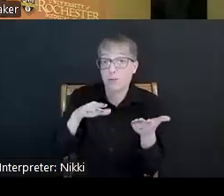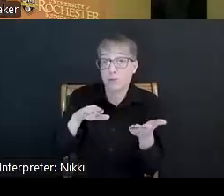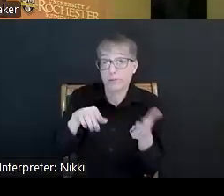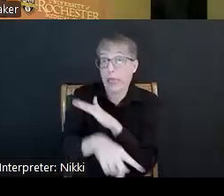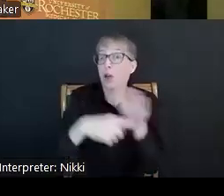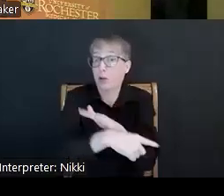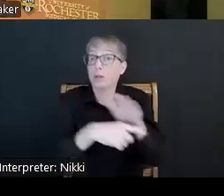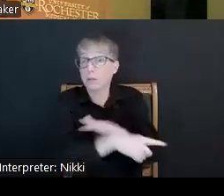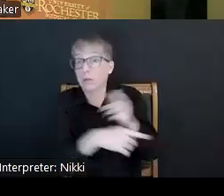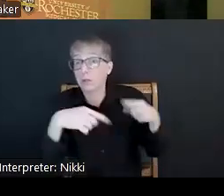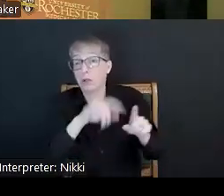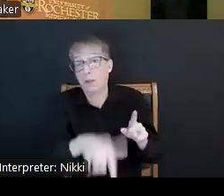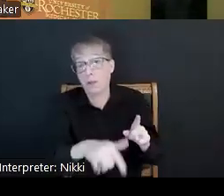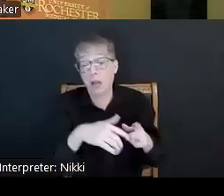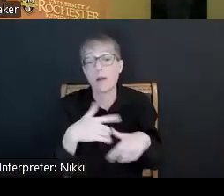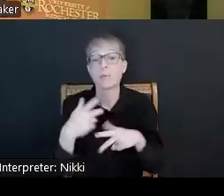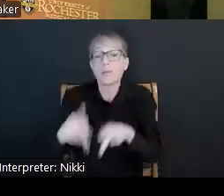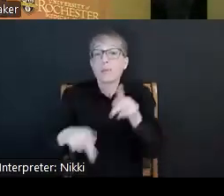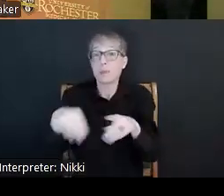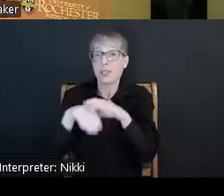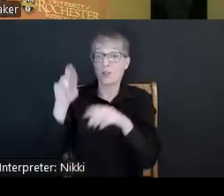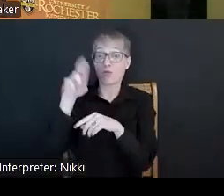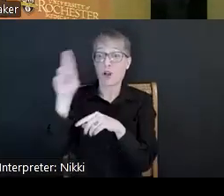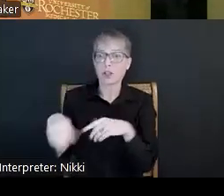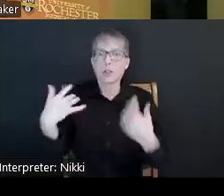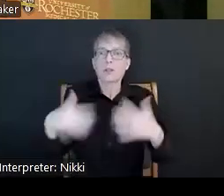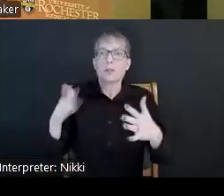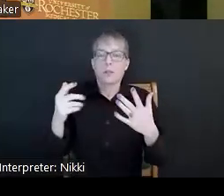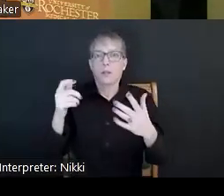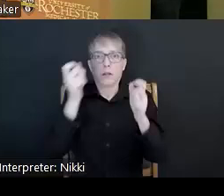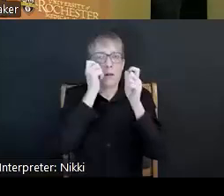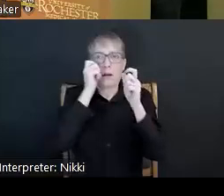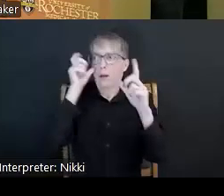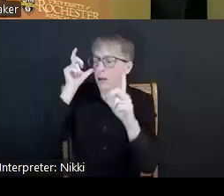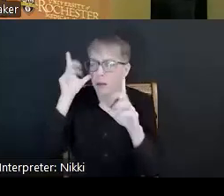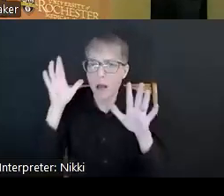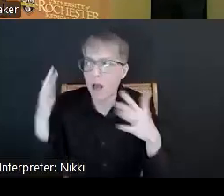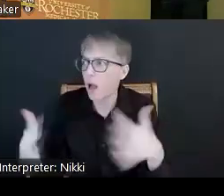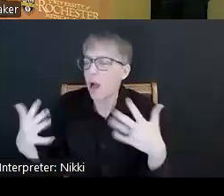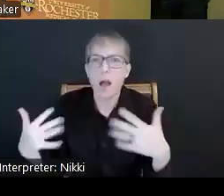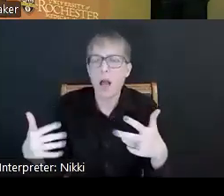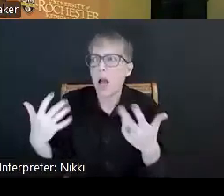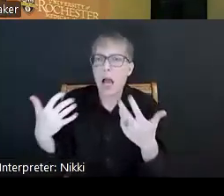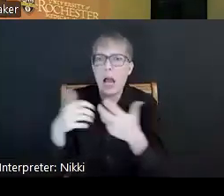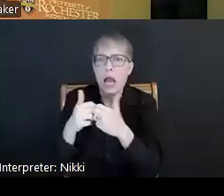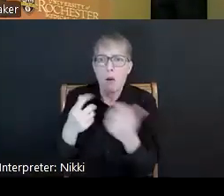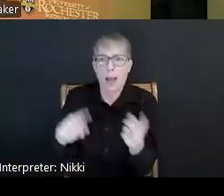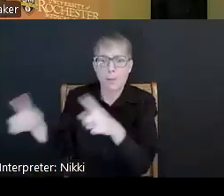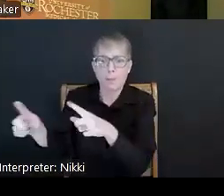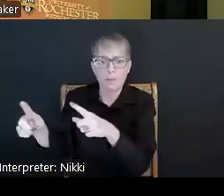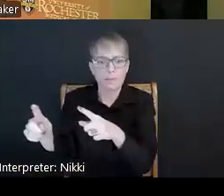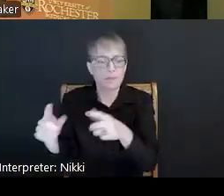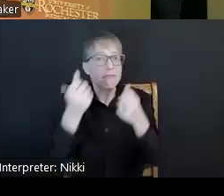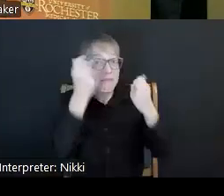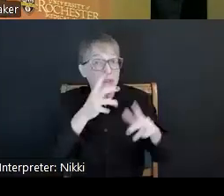Rochester had like this huge grand awakening of, how did this happen? Almost 800 people were arrested, millions of dollars in